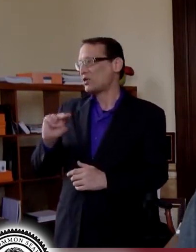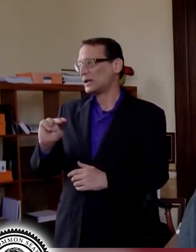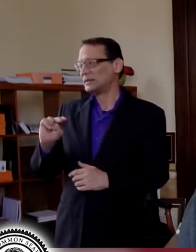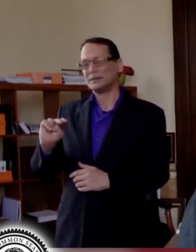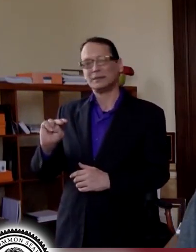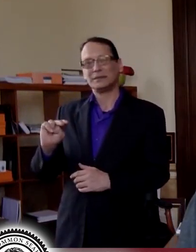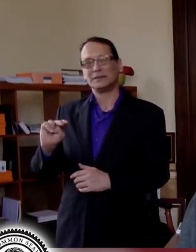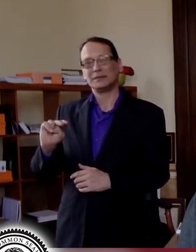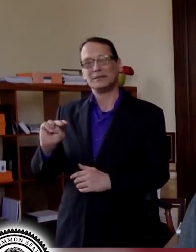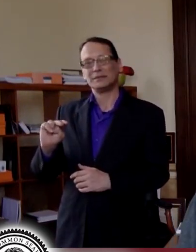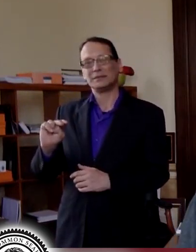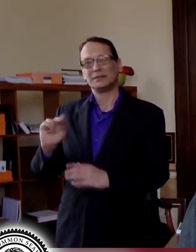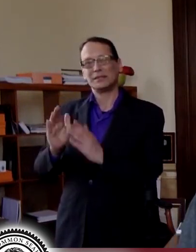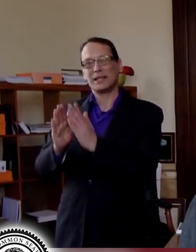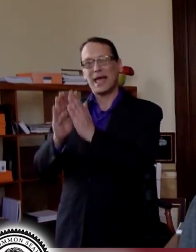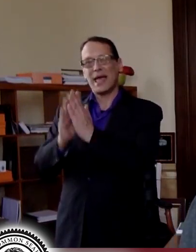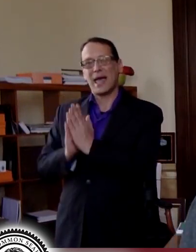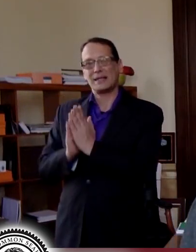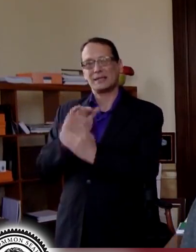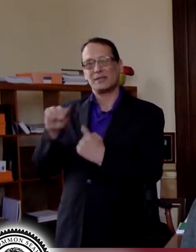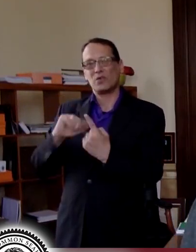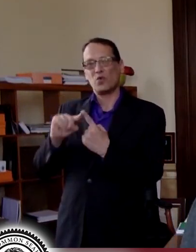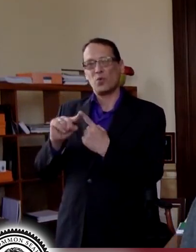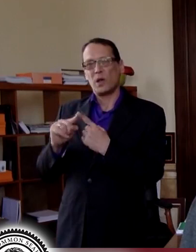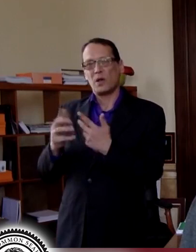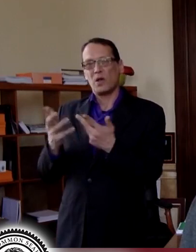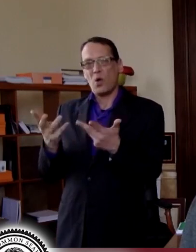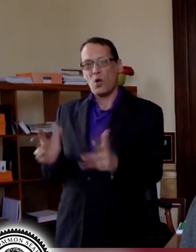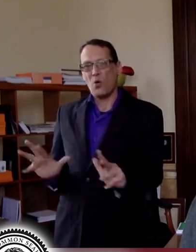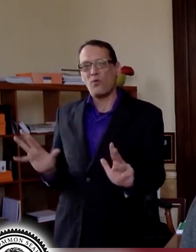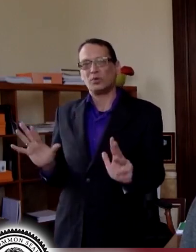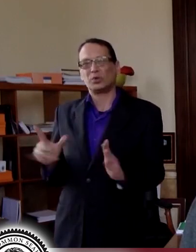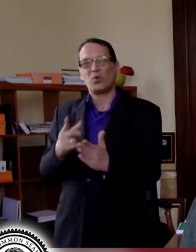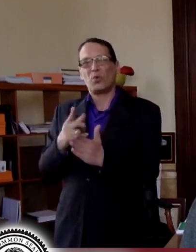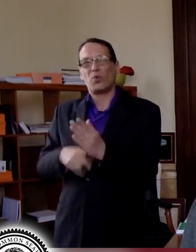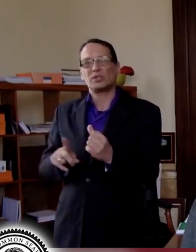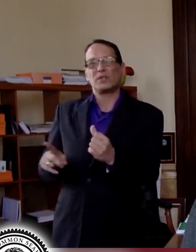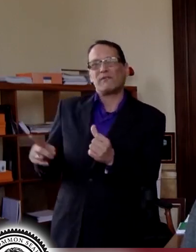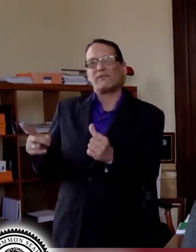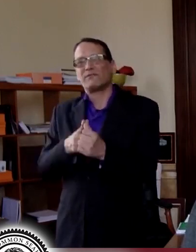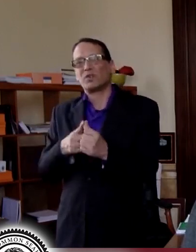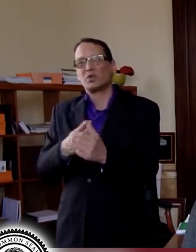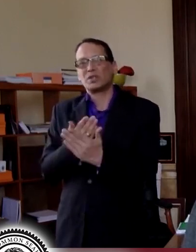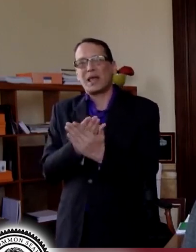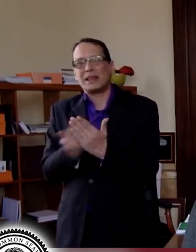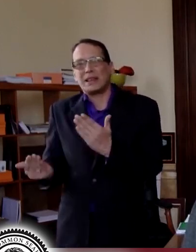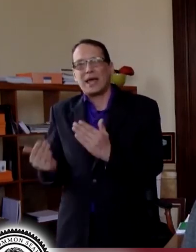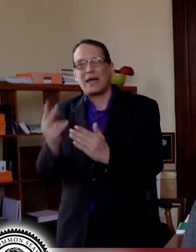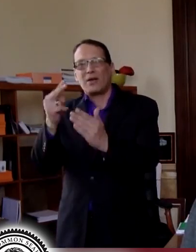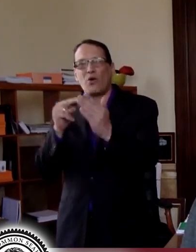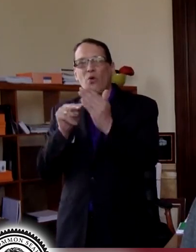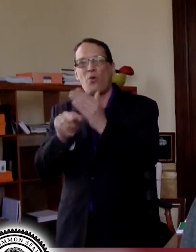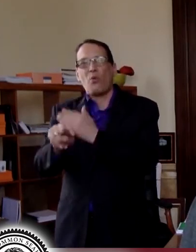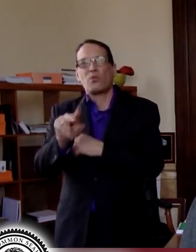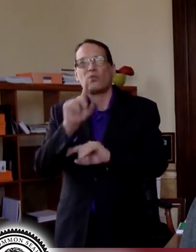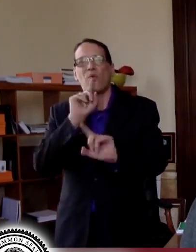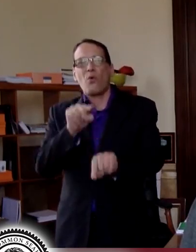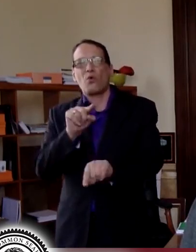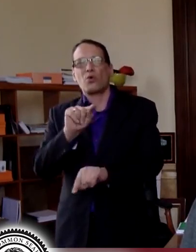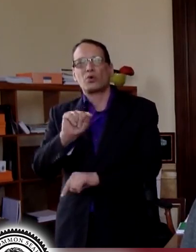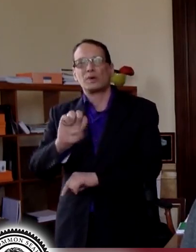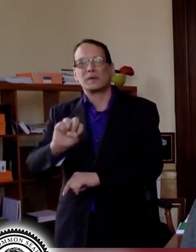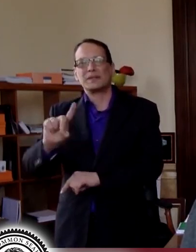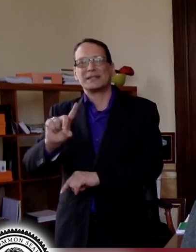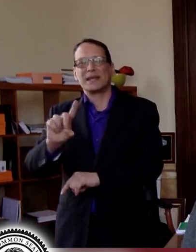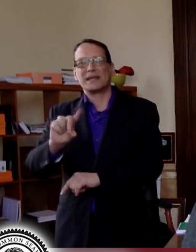watching and is asking, when this is all over, what's the first thing you're looking forward to ordering at Ted Drew's? Oh,